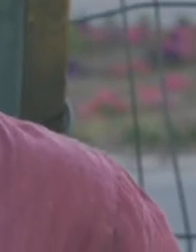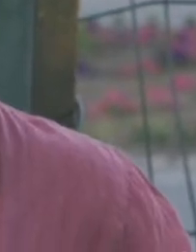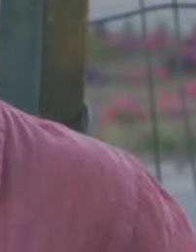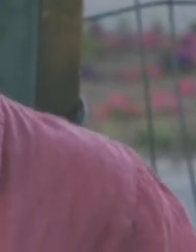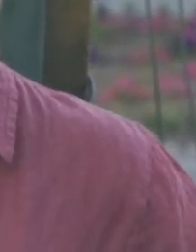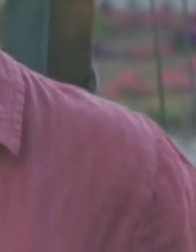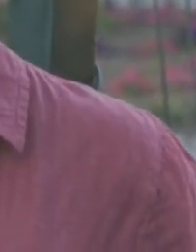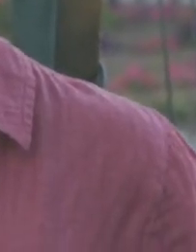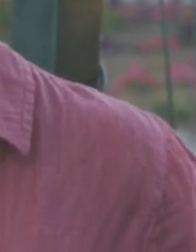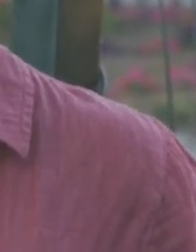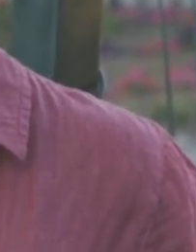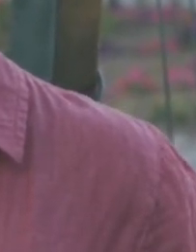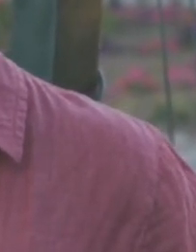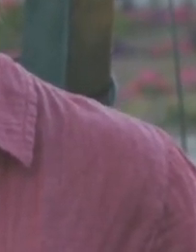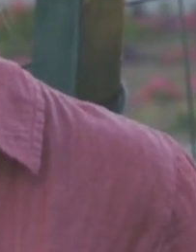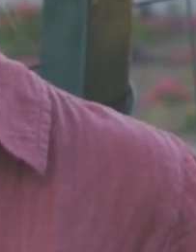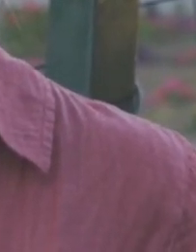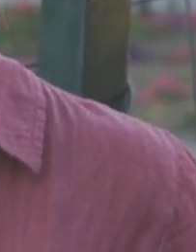yes